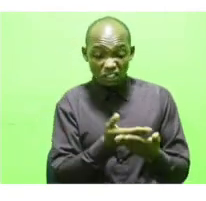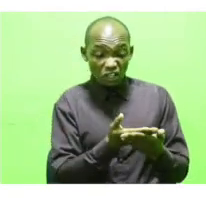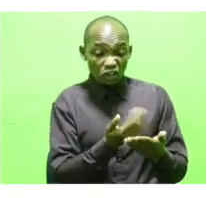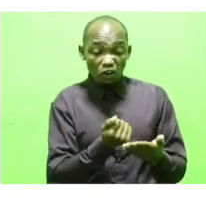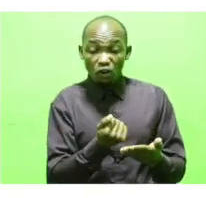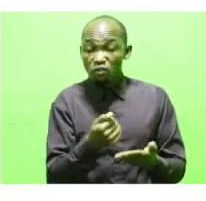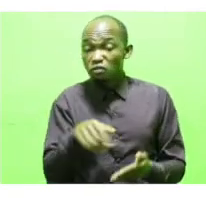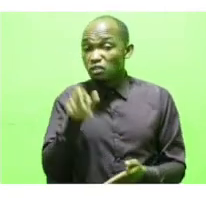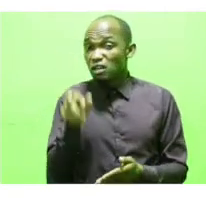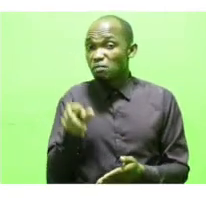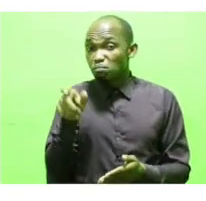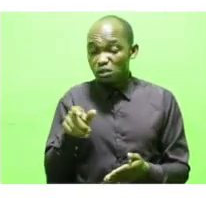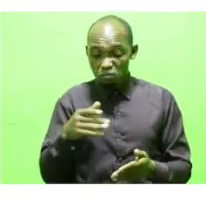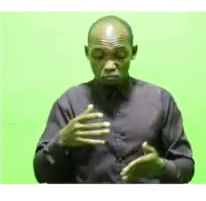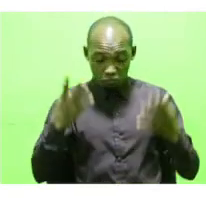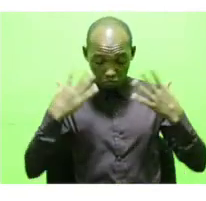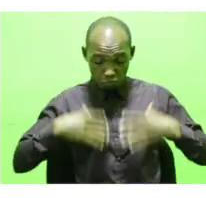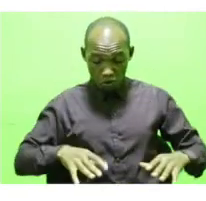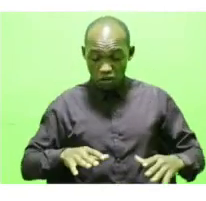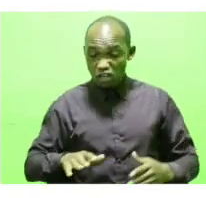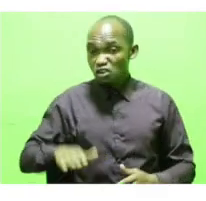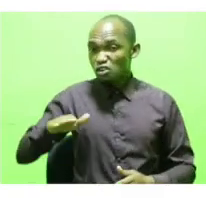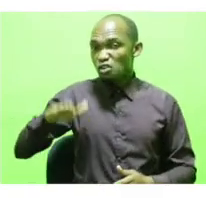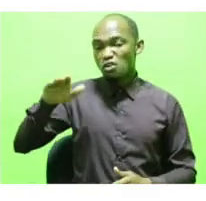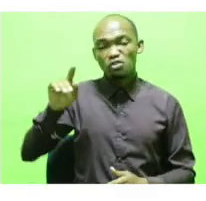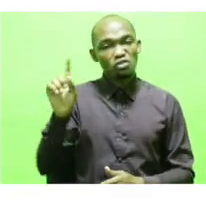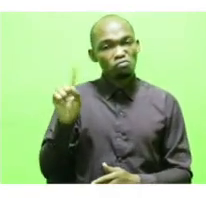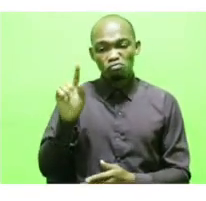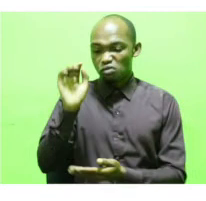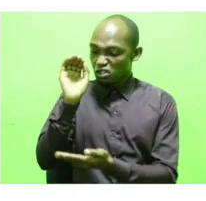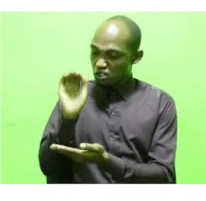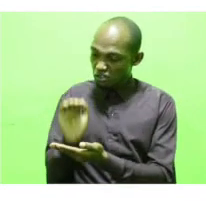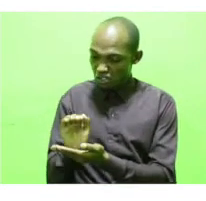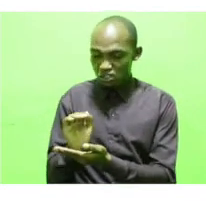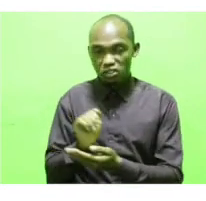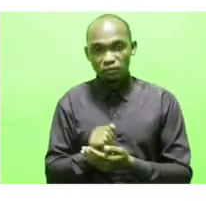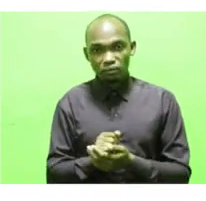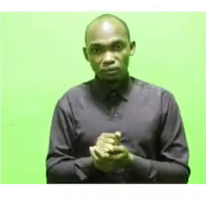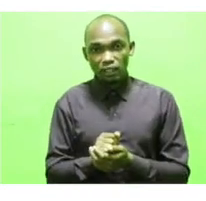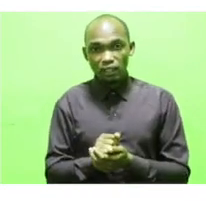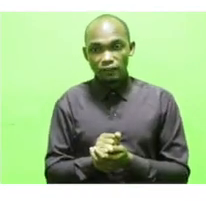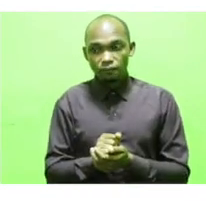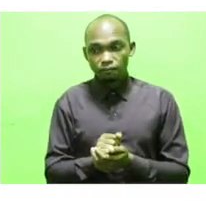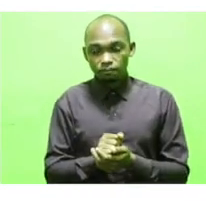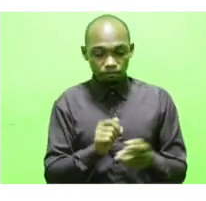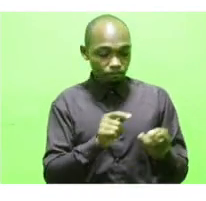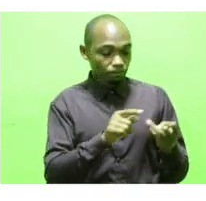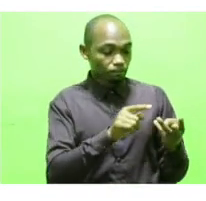can cause a person's growth level to decrease. There is the temperature.